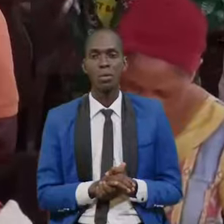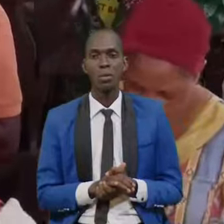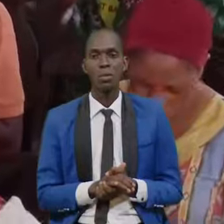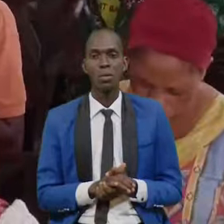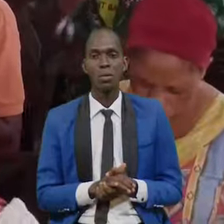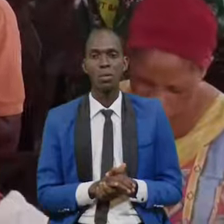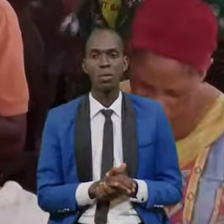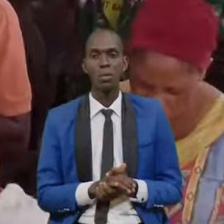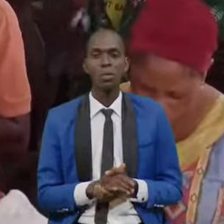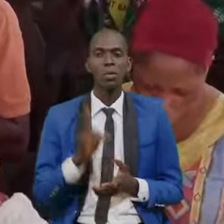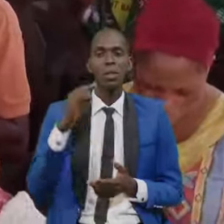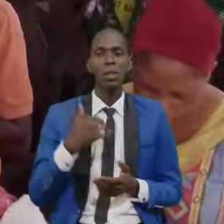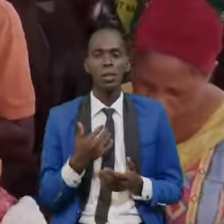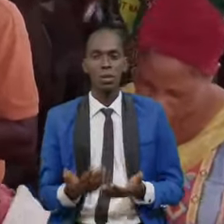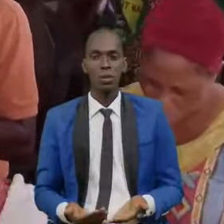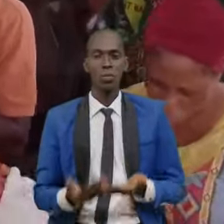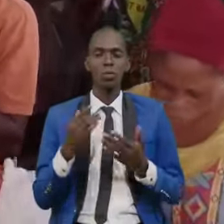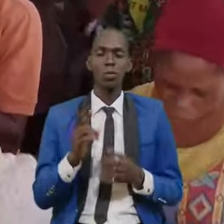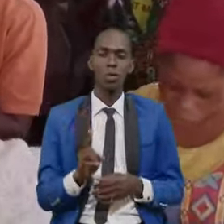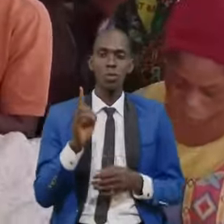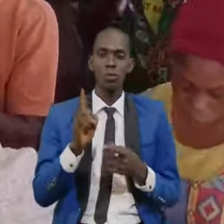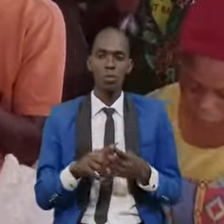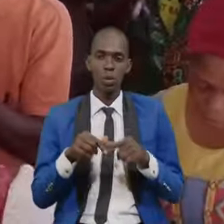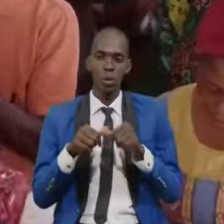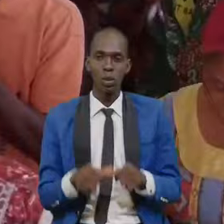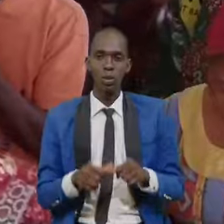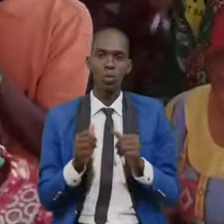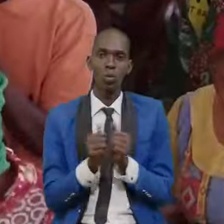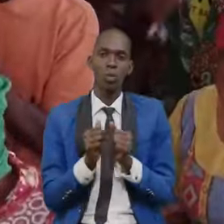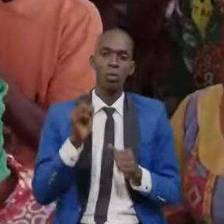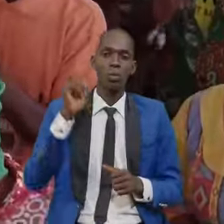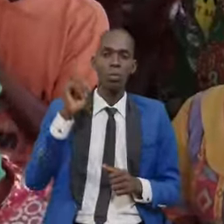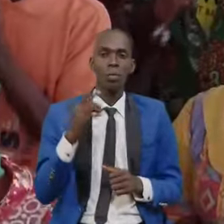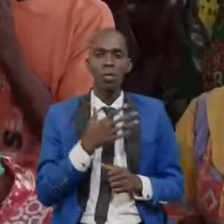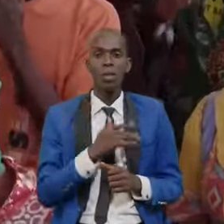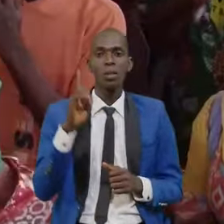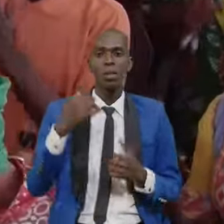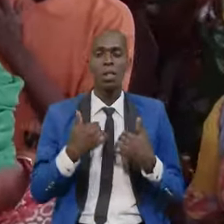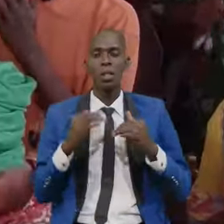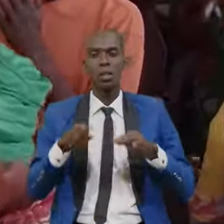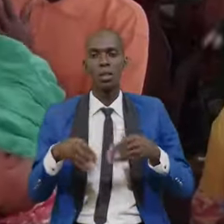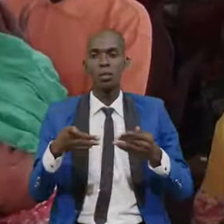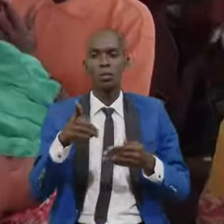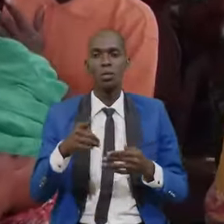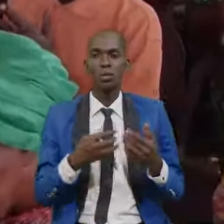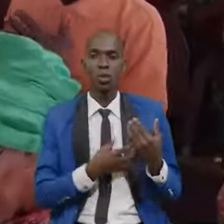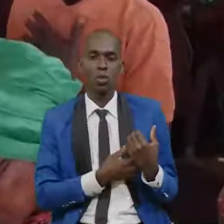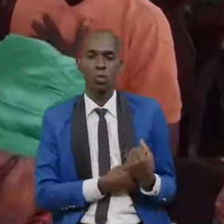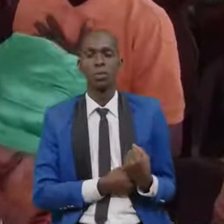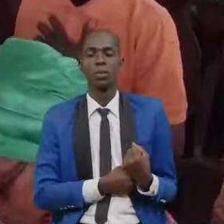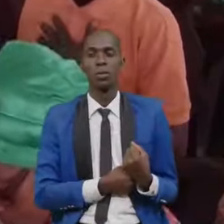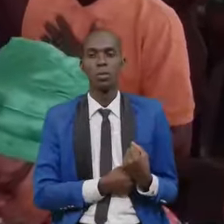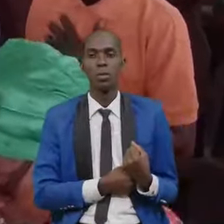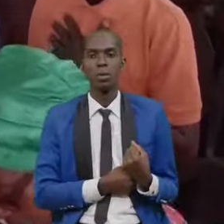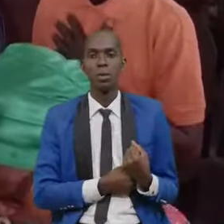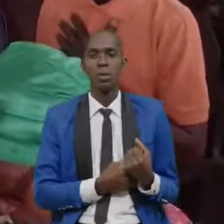To sit with him. And he has given you confidence. That